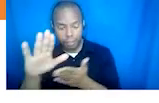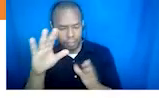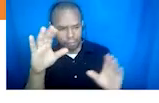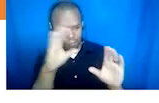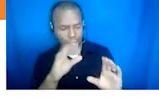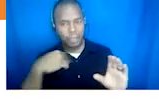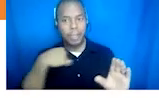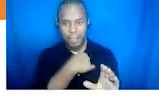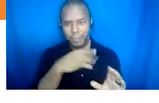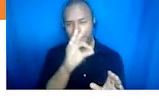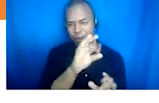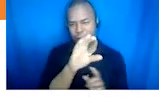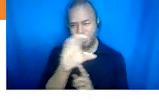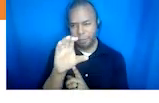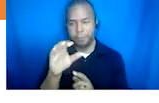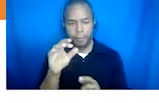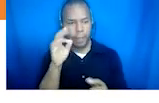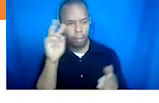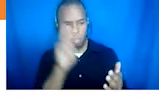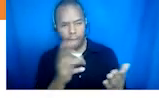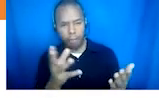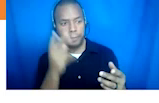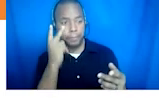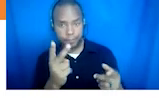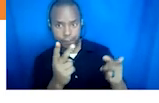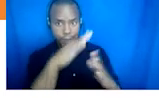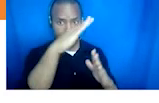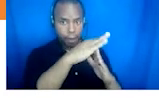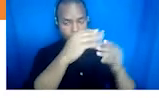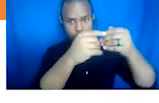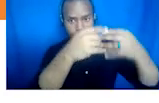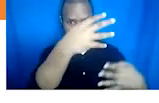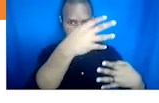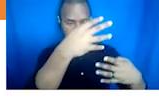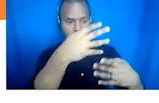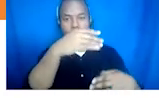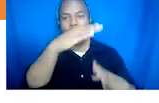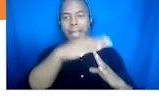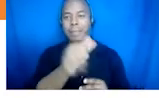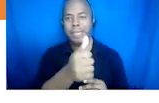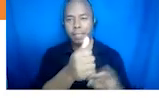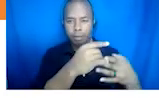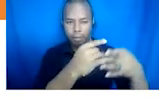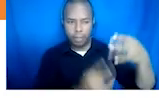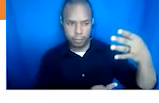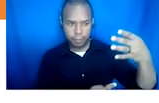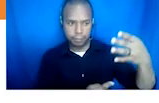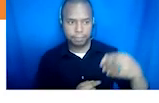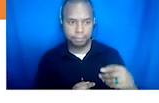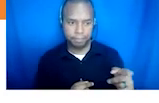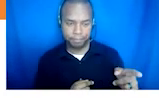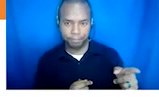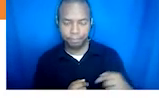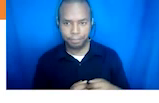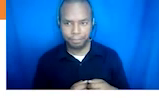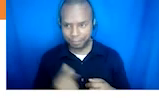at our catalog. You see the top 10 there. Is anybody